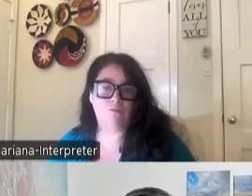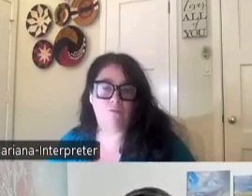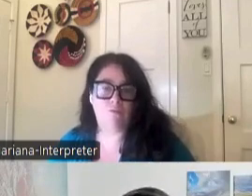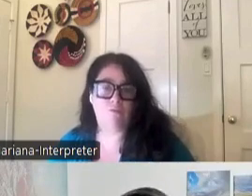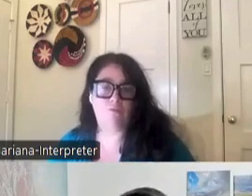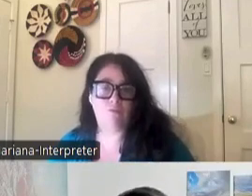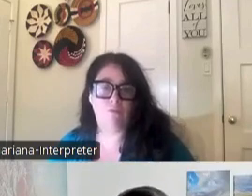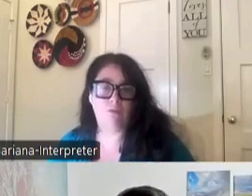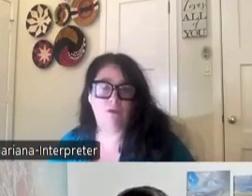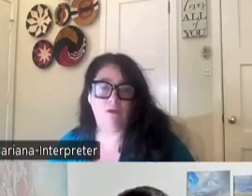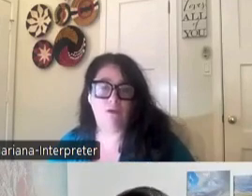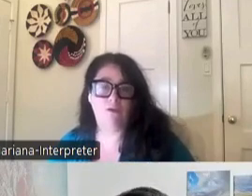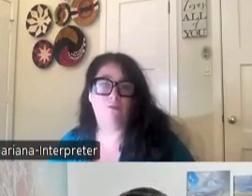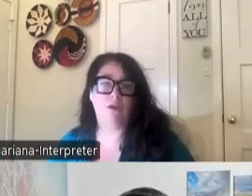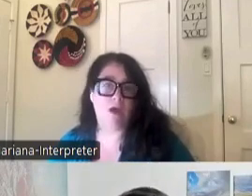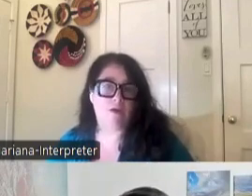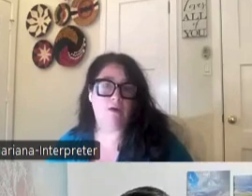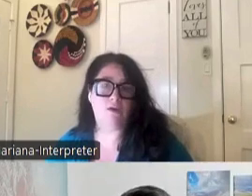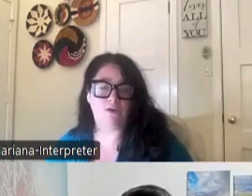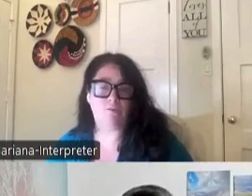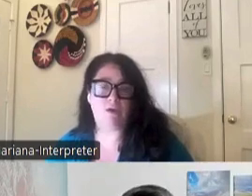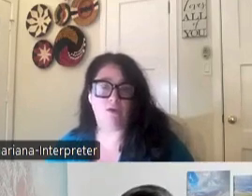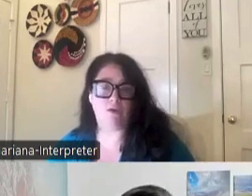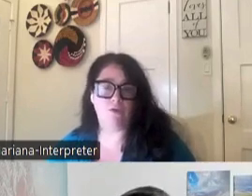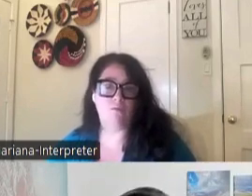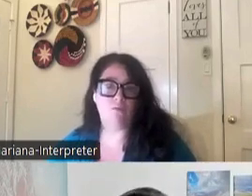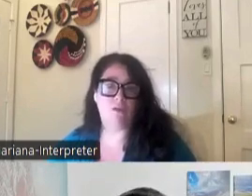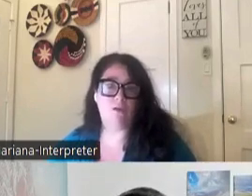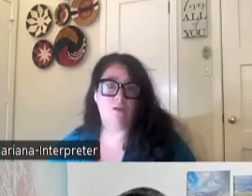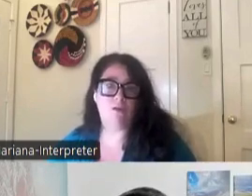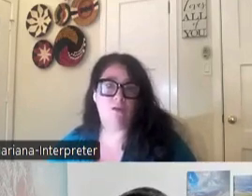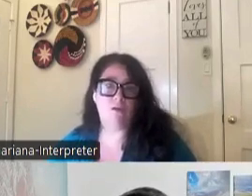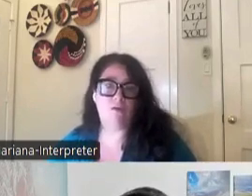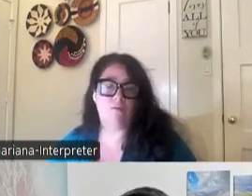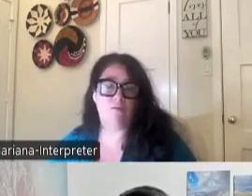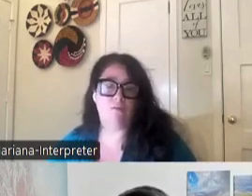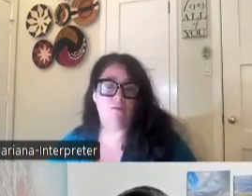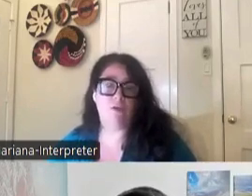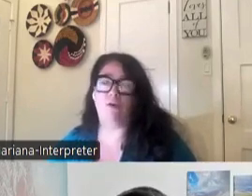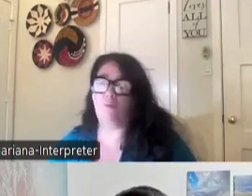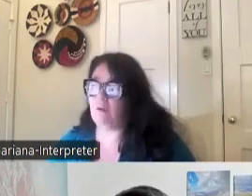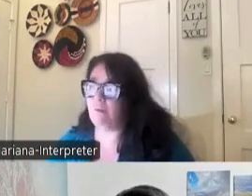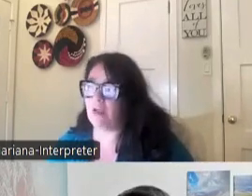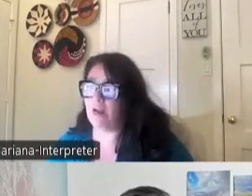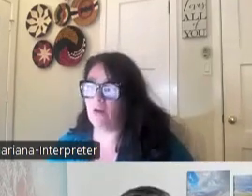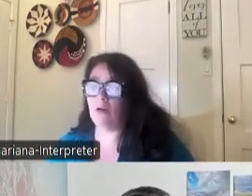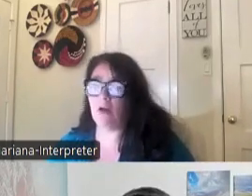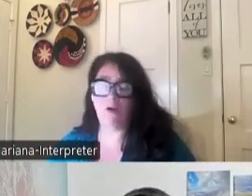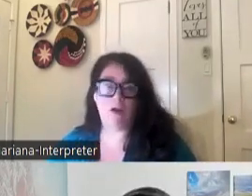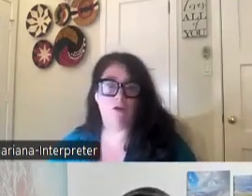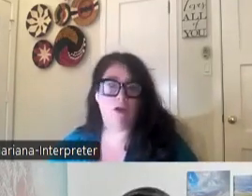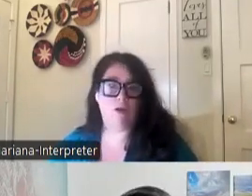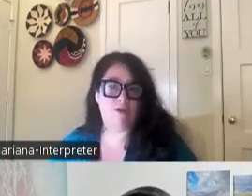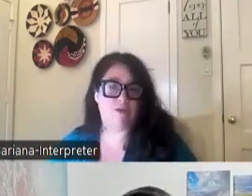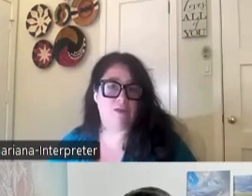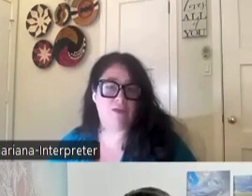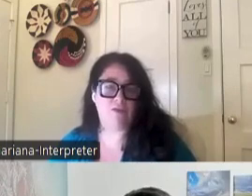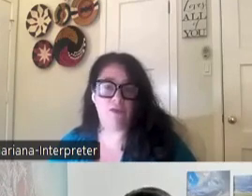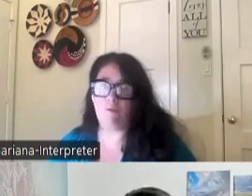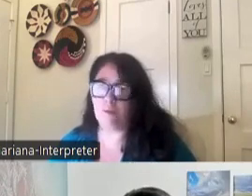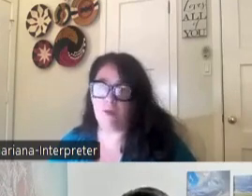of those impacts because each increment of a degree of warming, as I'll talk about in the rest of the presentation, has a greater effect than the